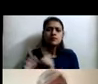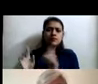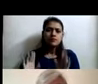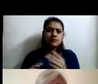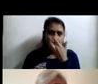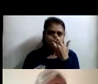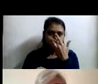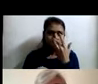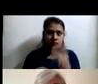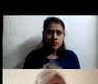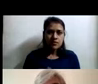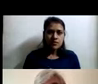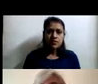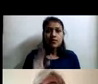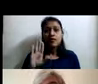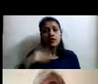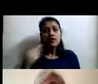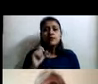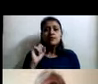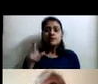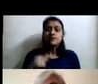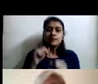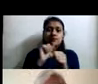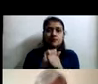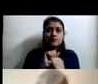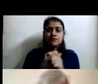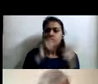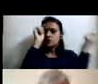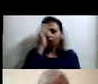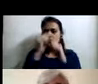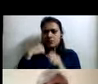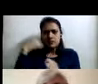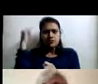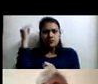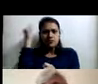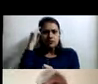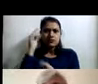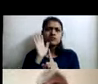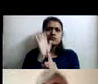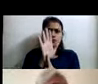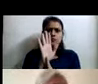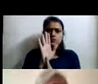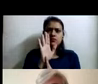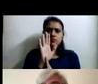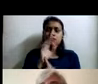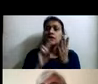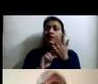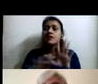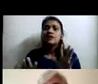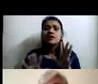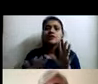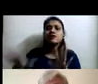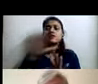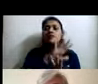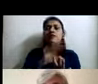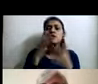Then we started our first trails. So the idea, the model that we had in mind was that we would create nature trails and we would have these